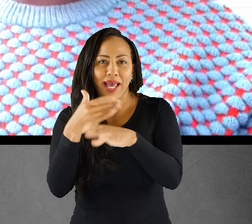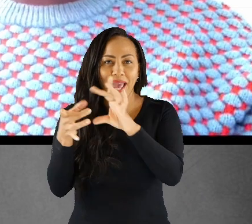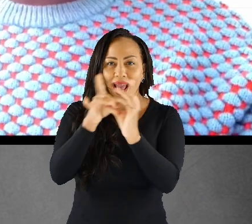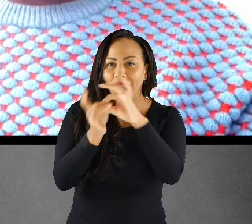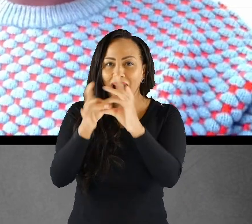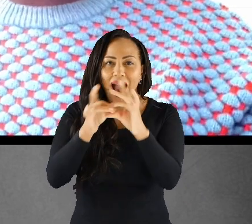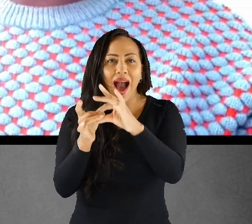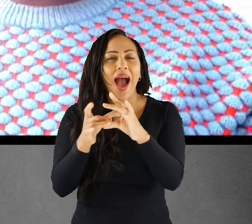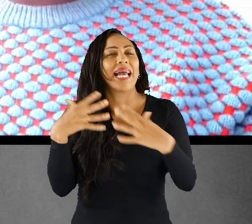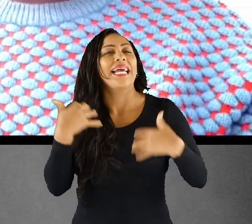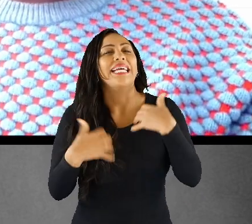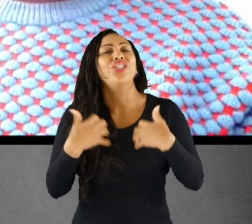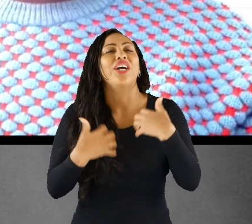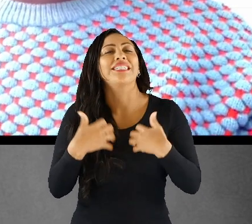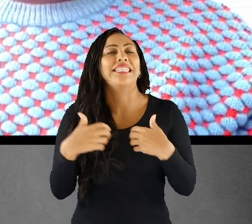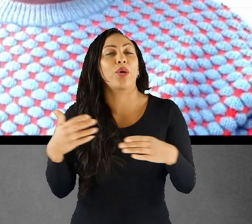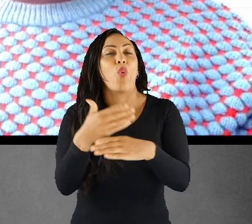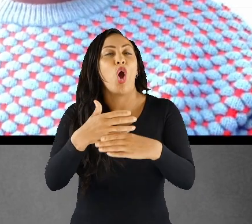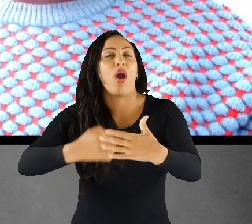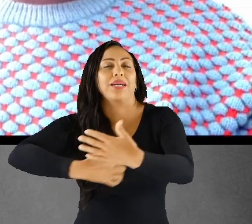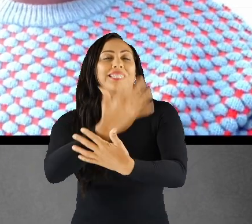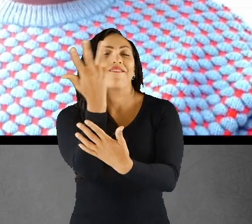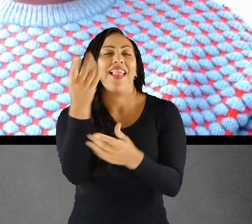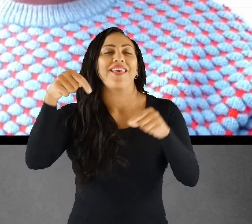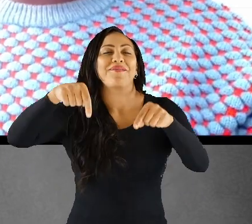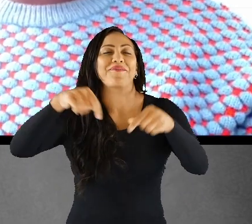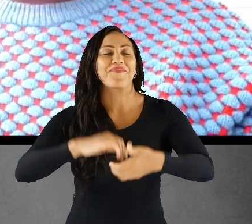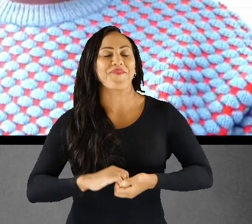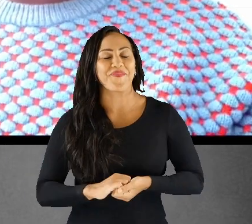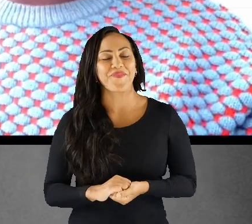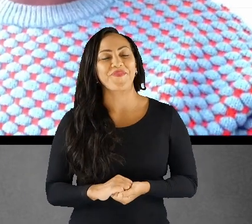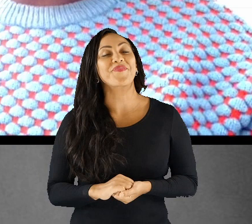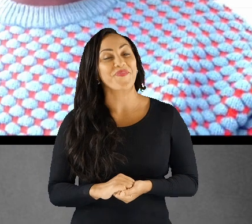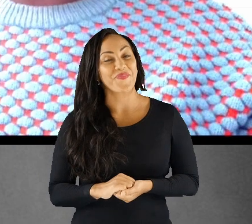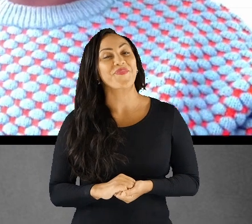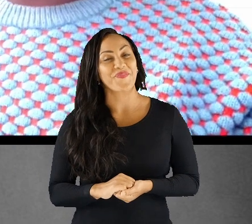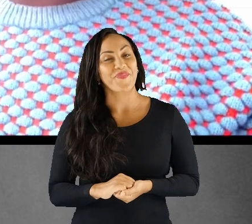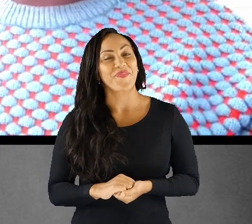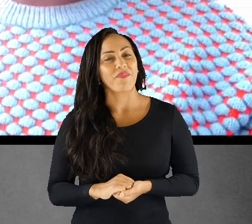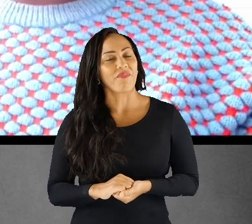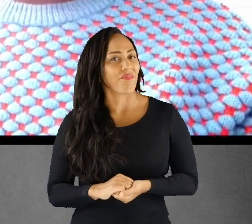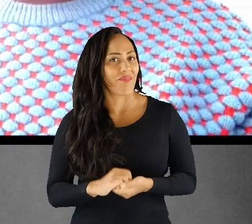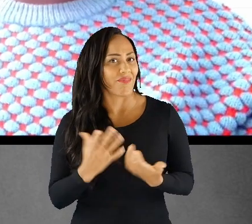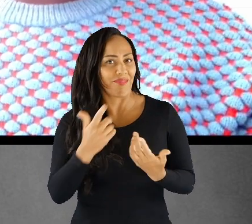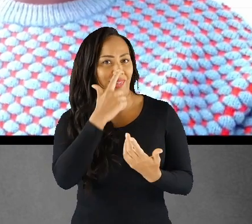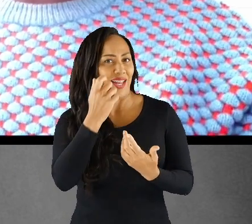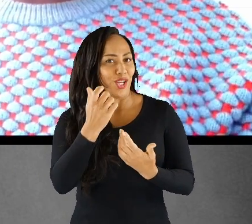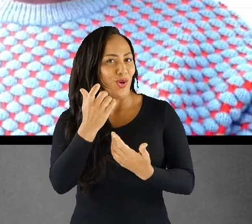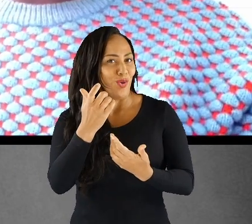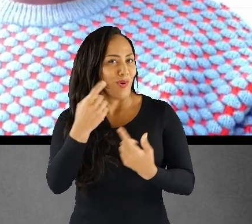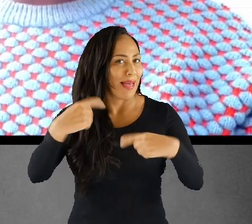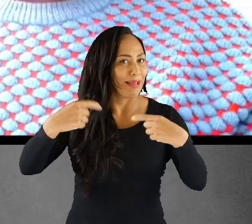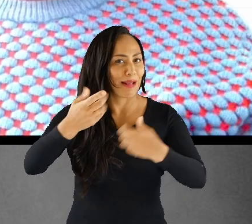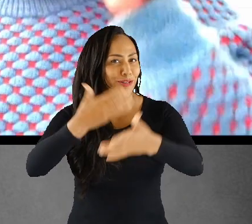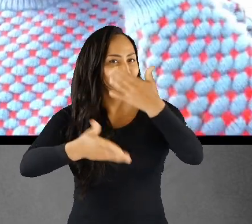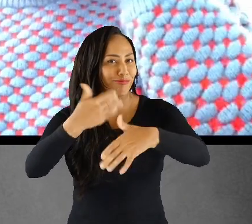things. Yeah. Get some really interesting work coming out. Yeah. And what have you been working on? Are